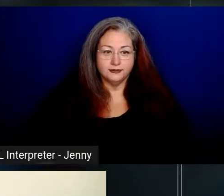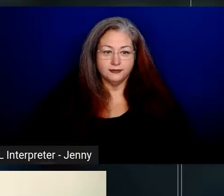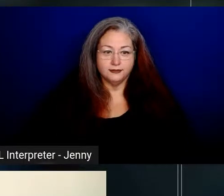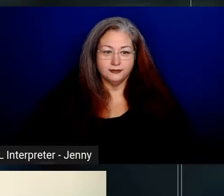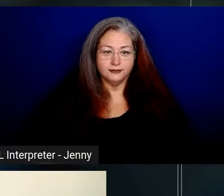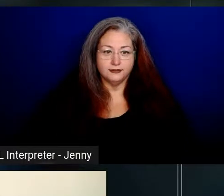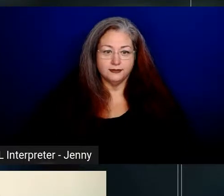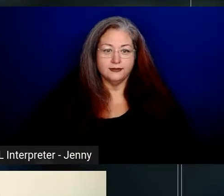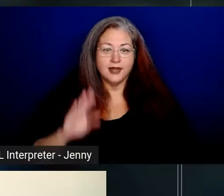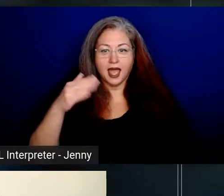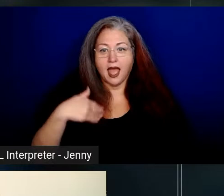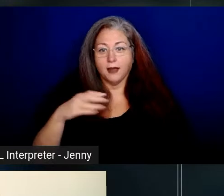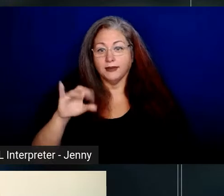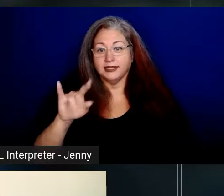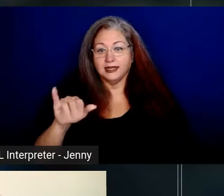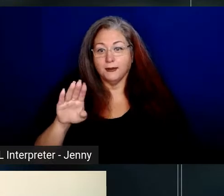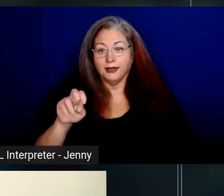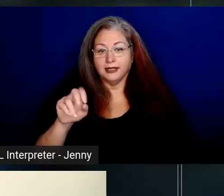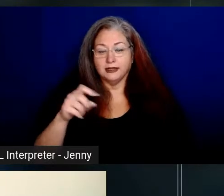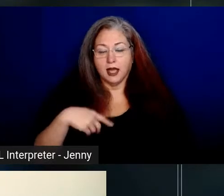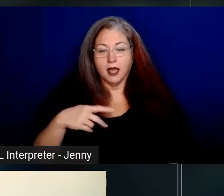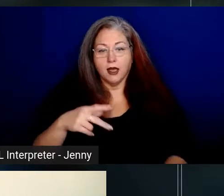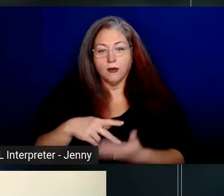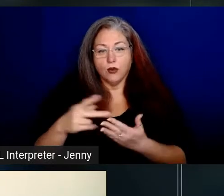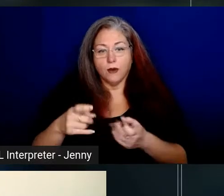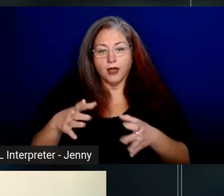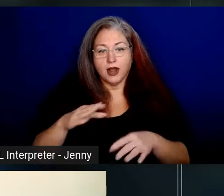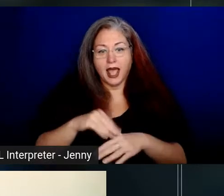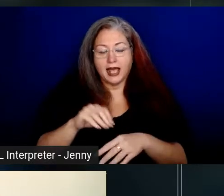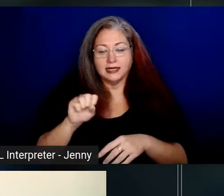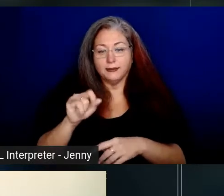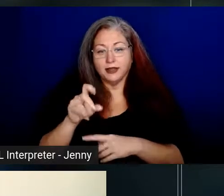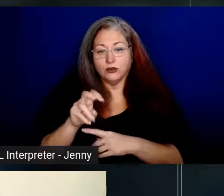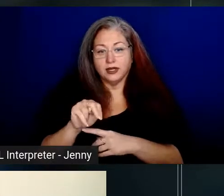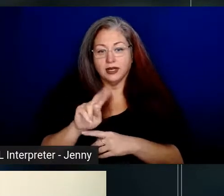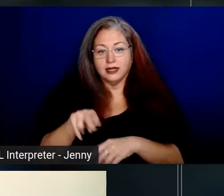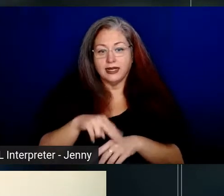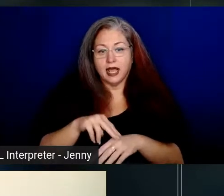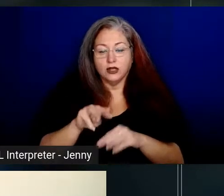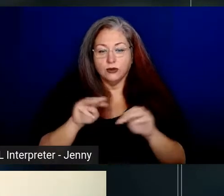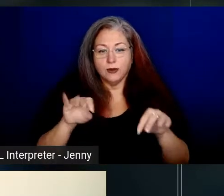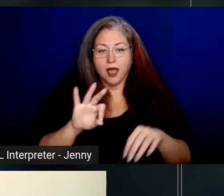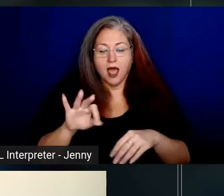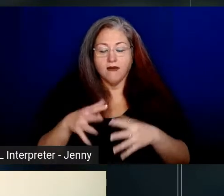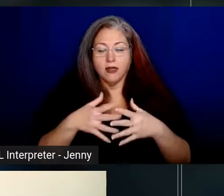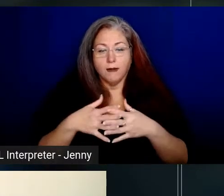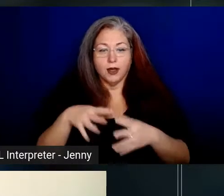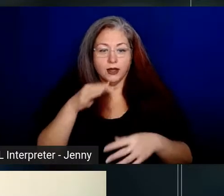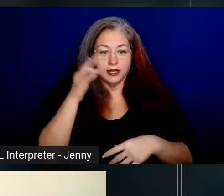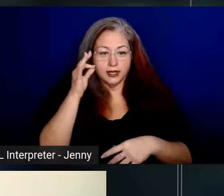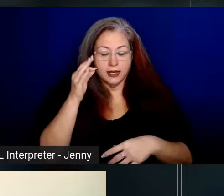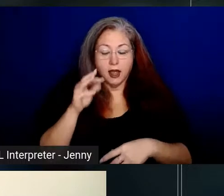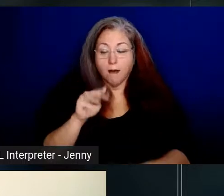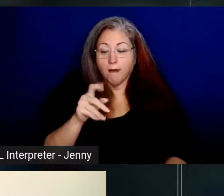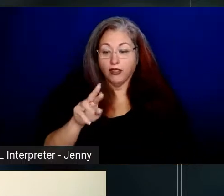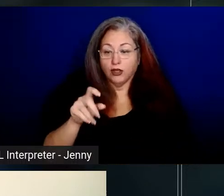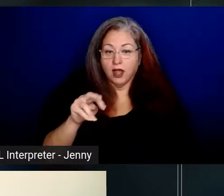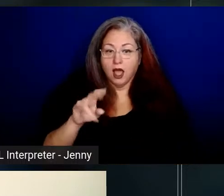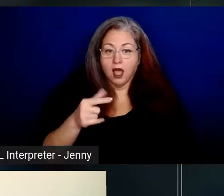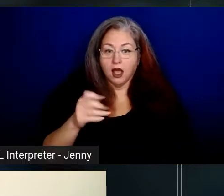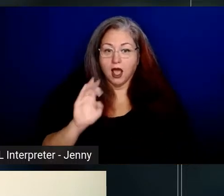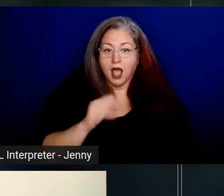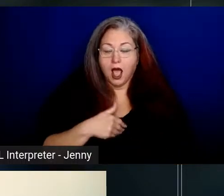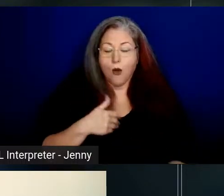Cindy Benitez, Program Manager at the Smithsonian National Museum of the American Indian. Mother Tongue is an effort